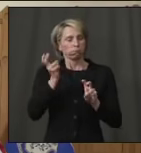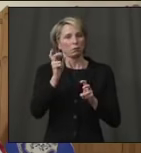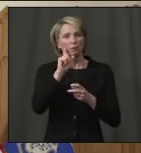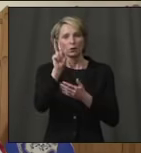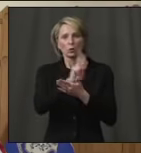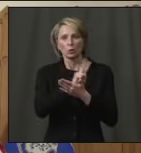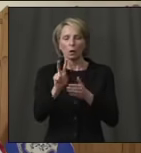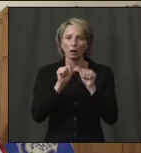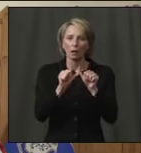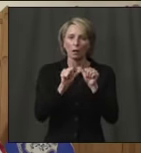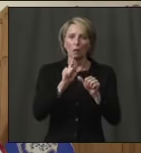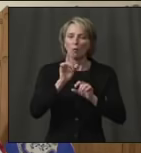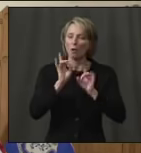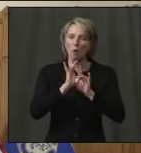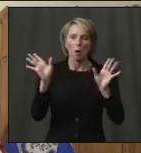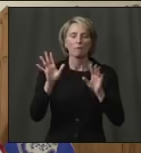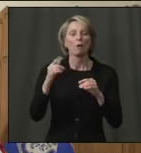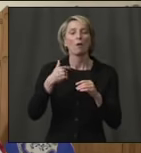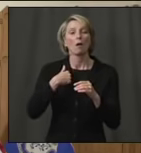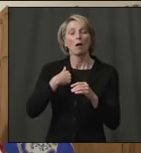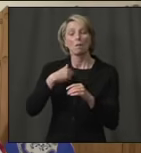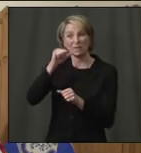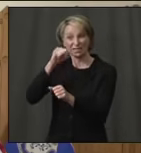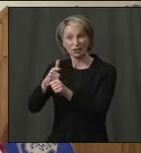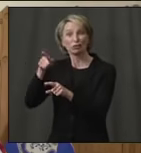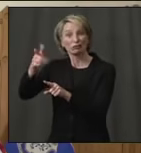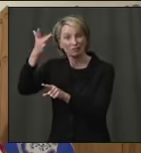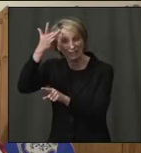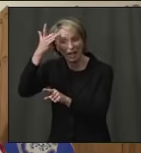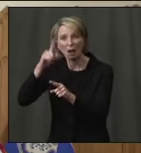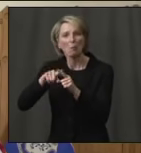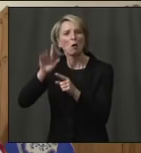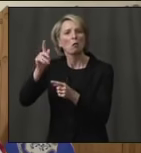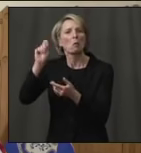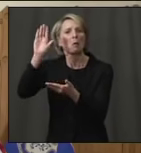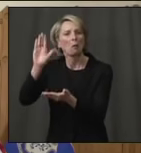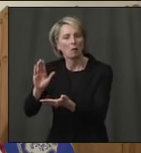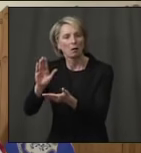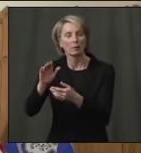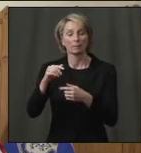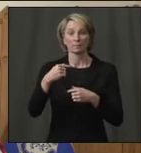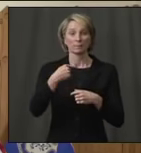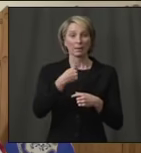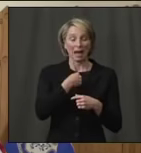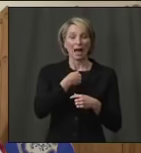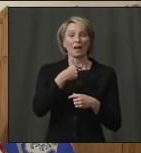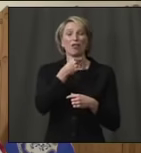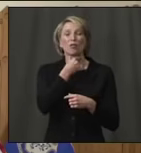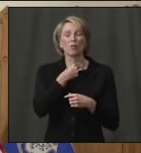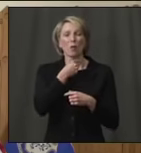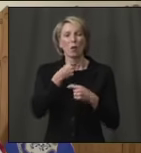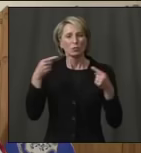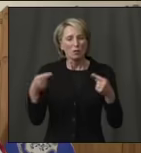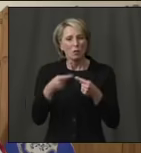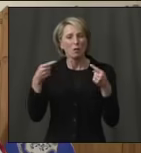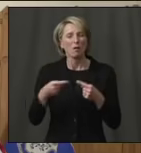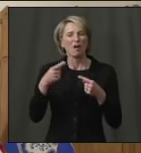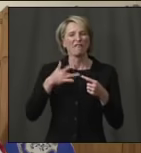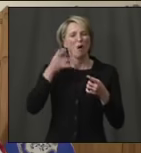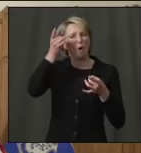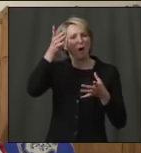When I started with a sore throat, I had aches. My temperature at one point peaked at 103.5, and I did